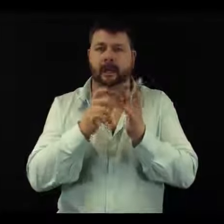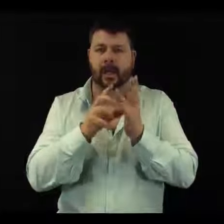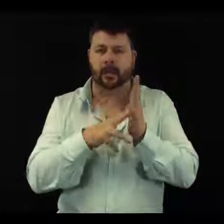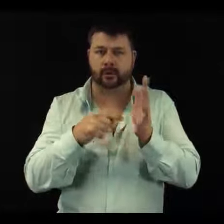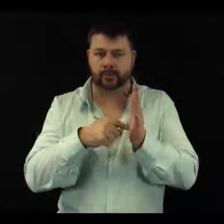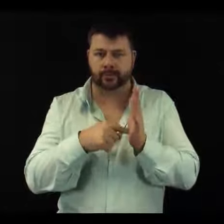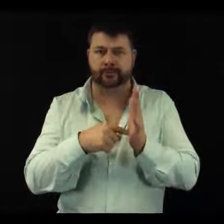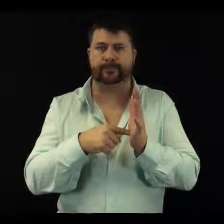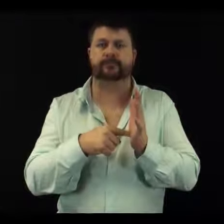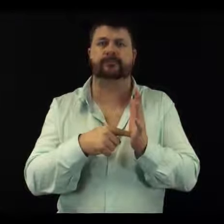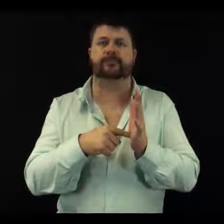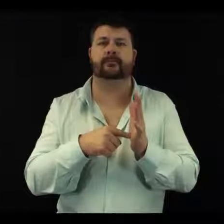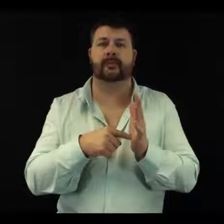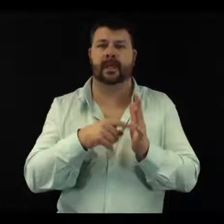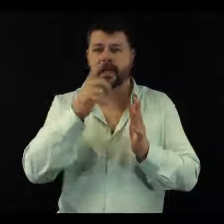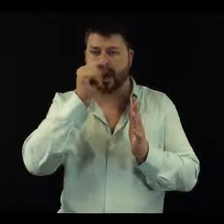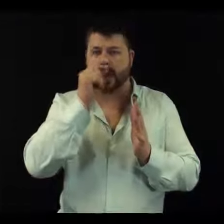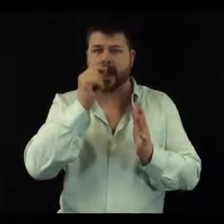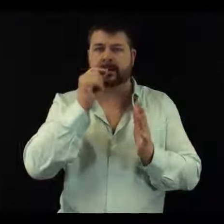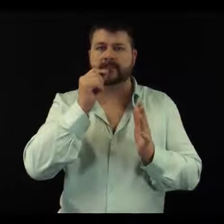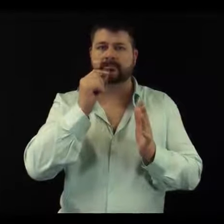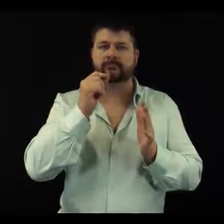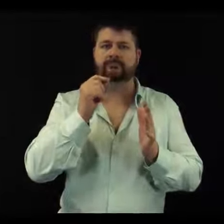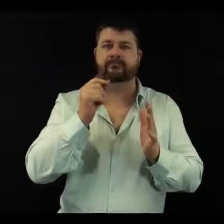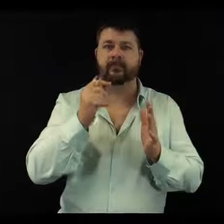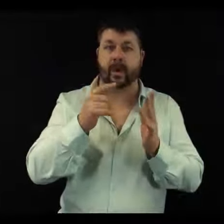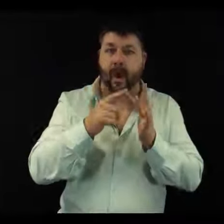or on your desktop Mac if you have one of those too.